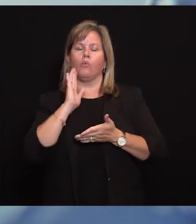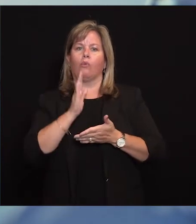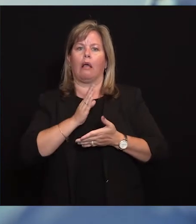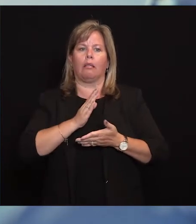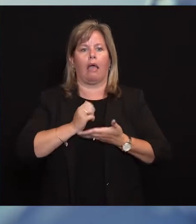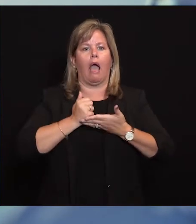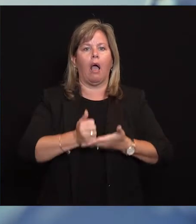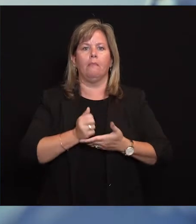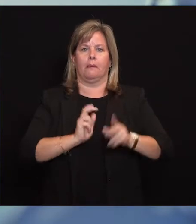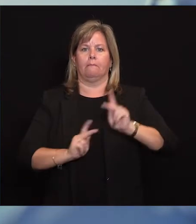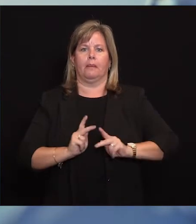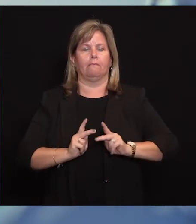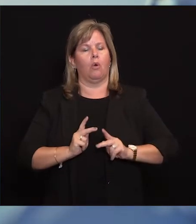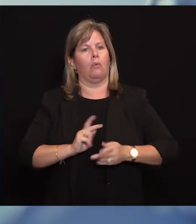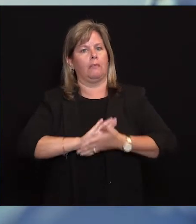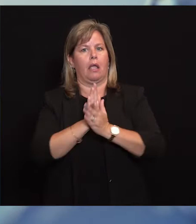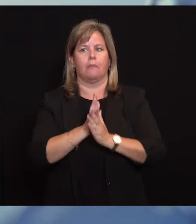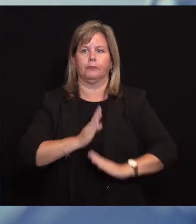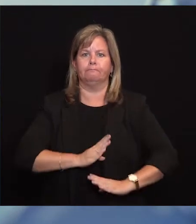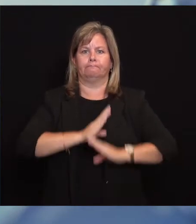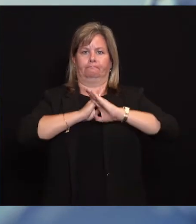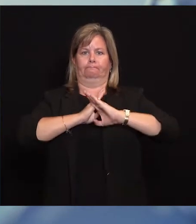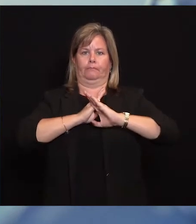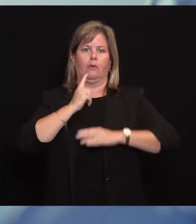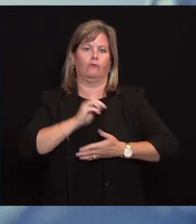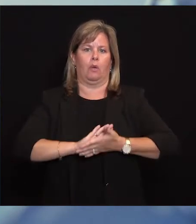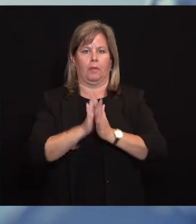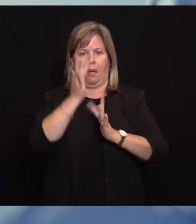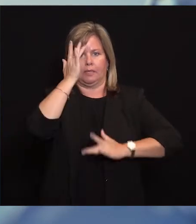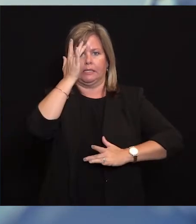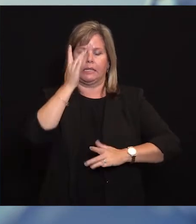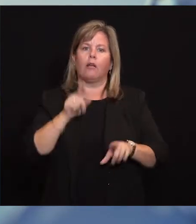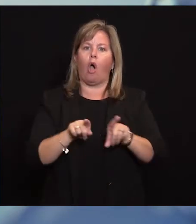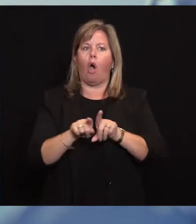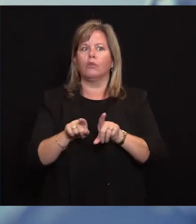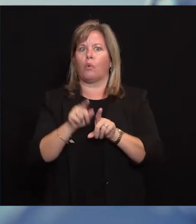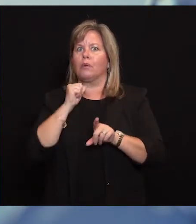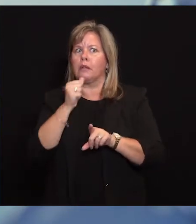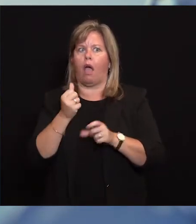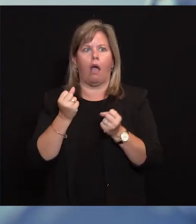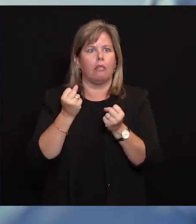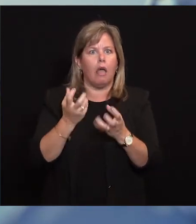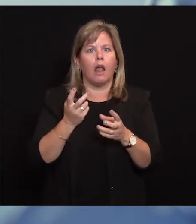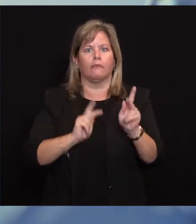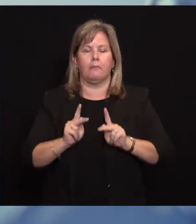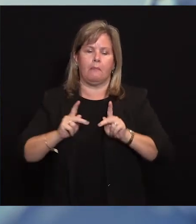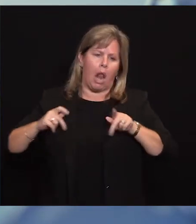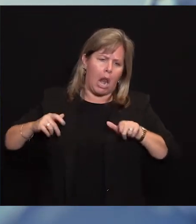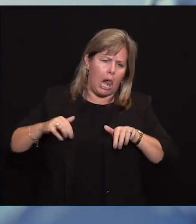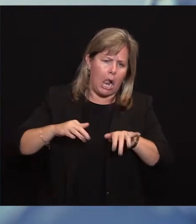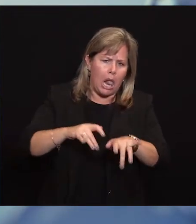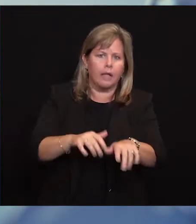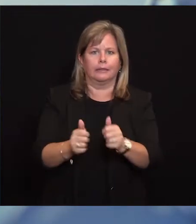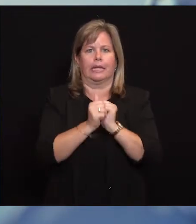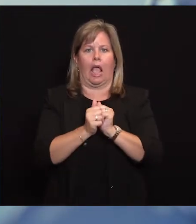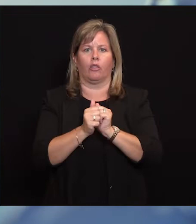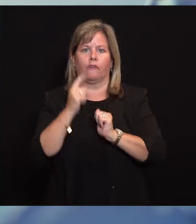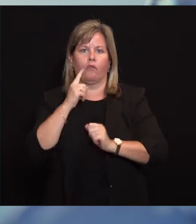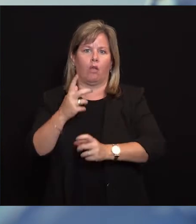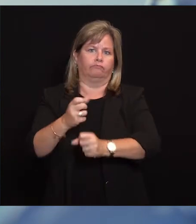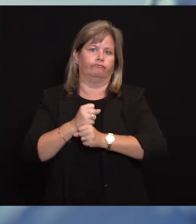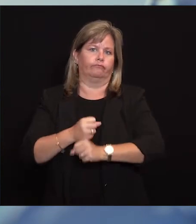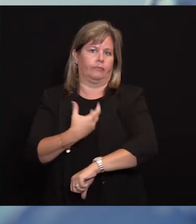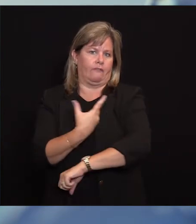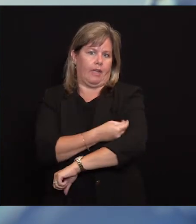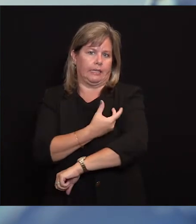immunity, and that doesn't create a lot of social gatherings in and of itself. But right now, we're in those 2 middle hurdles.